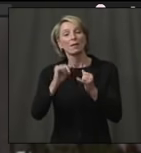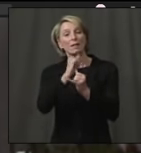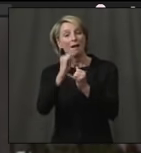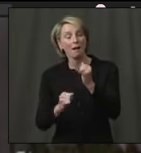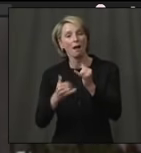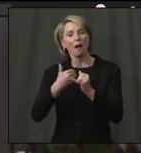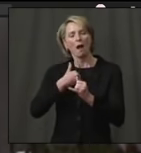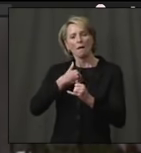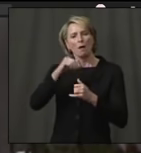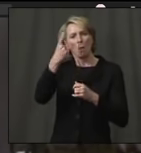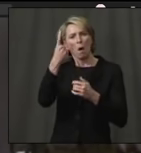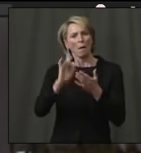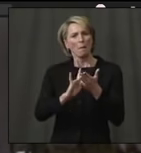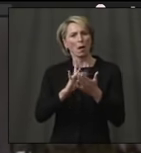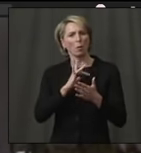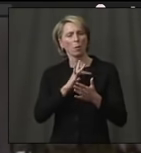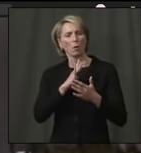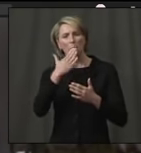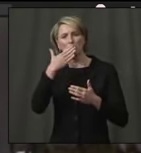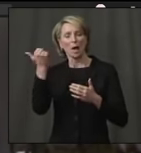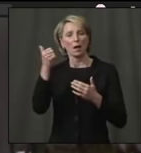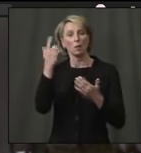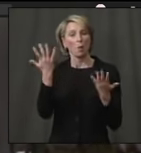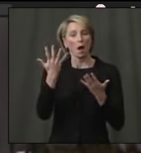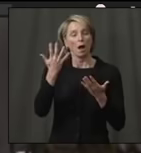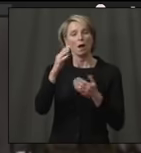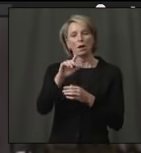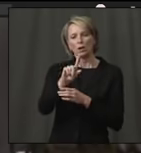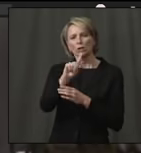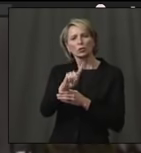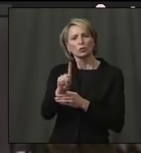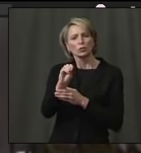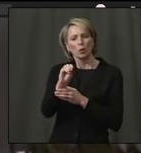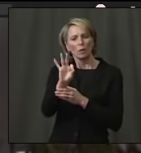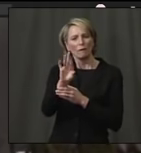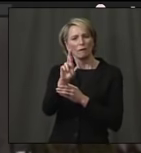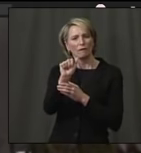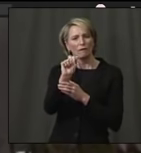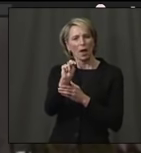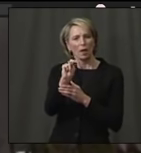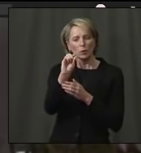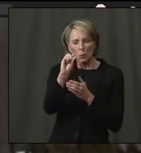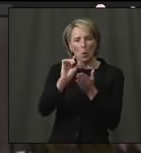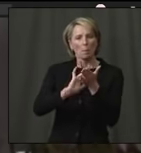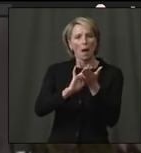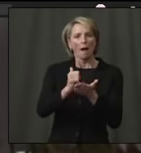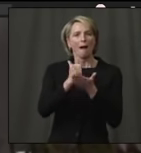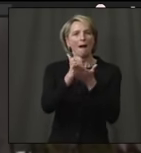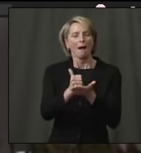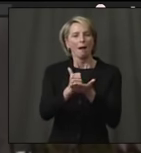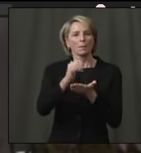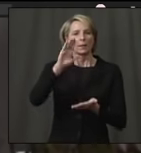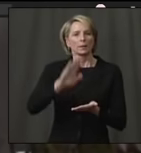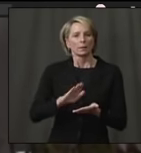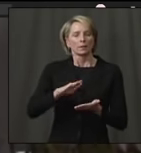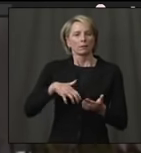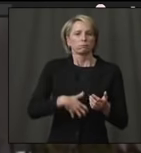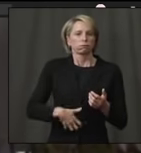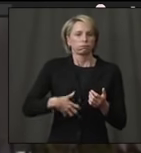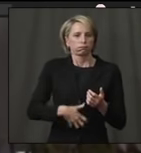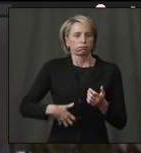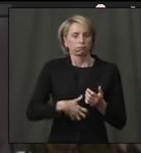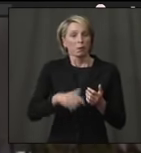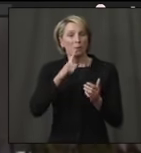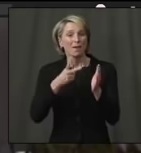which helps reduce the feeling of nausea, which was perhaps my most difficult symptom to deal